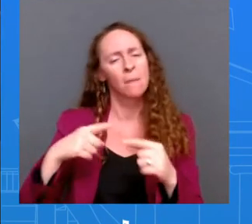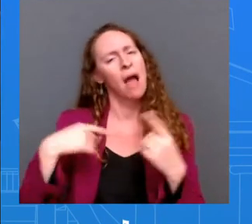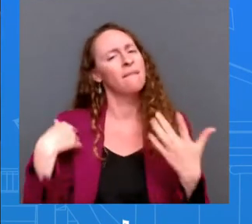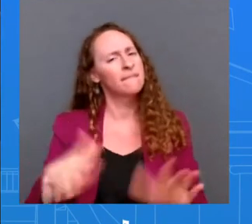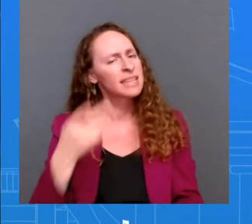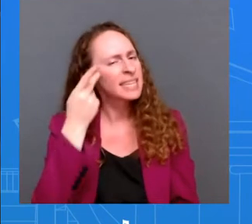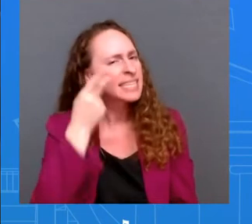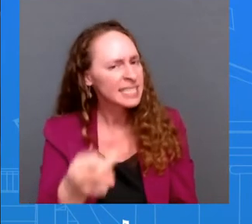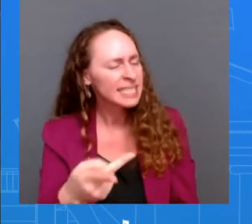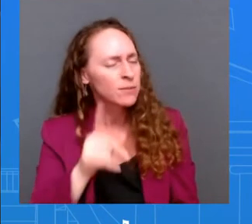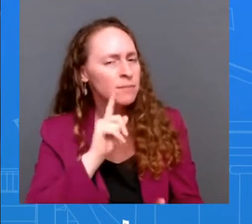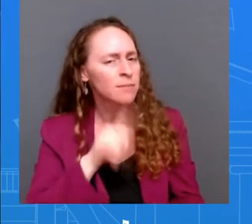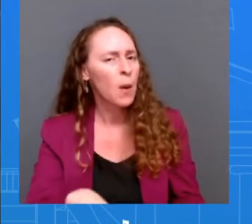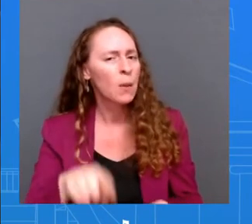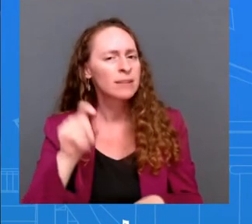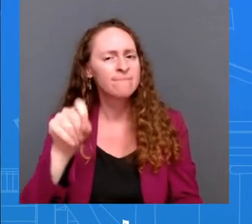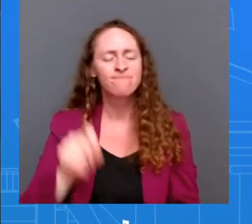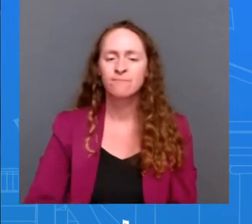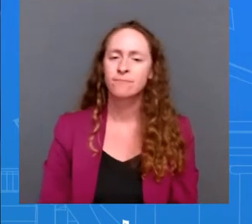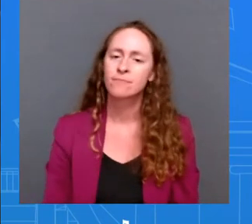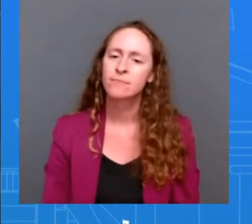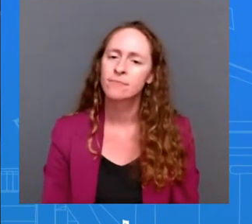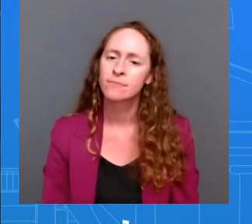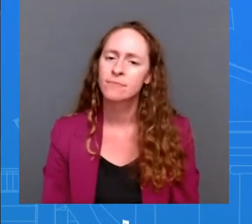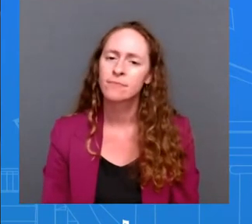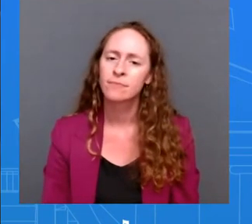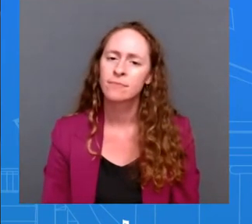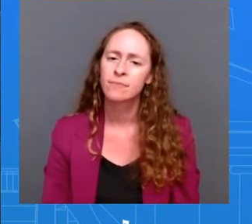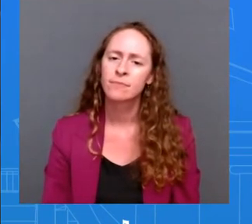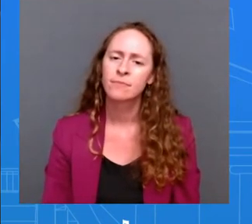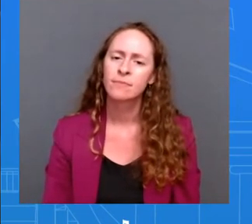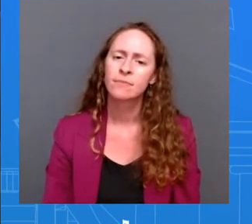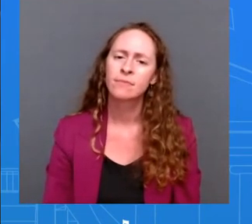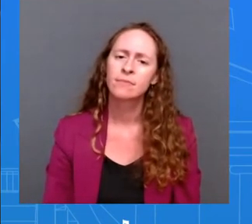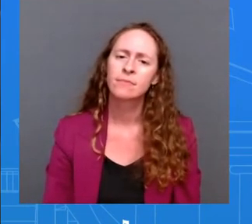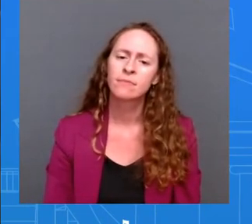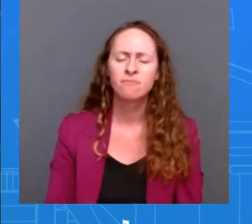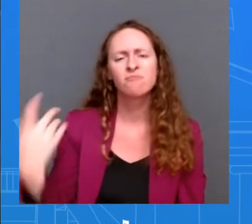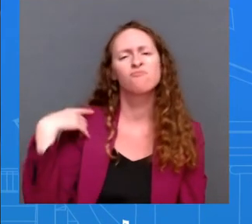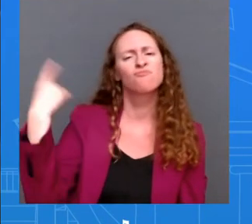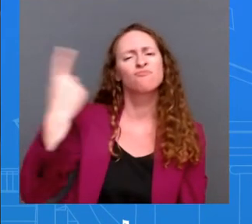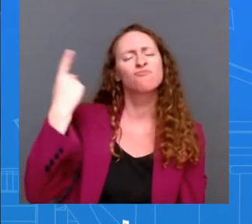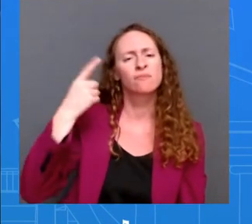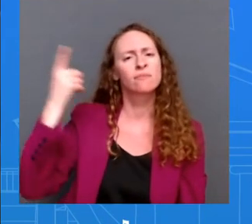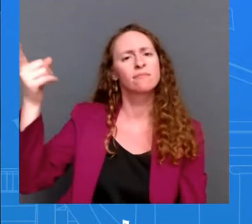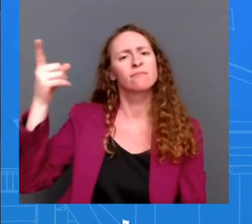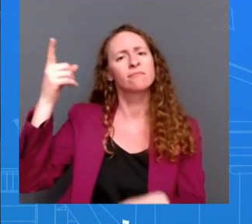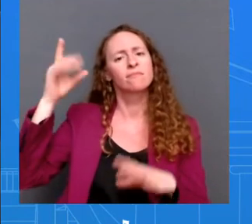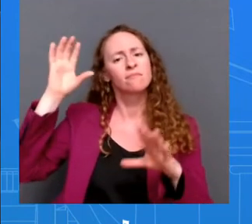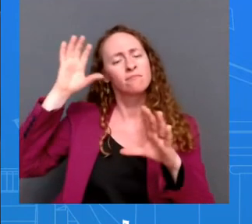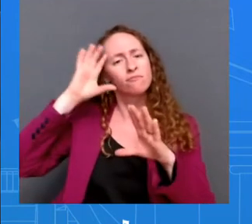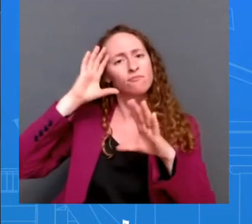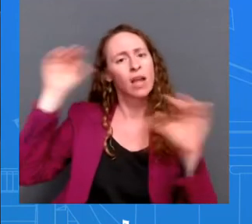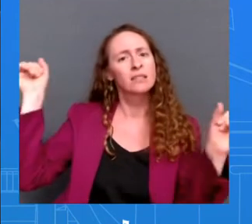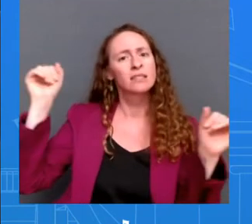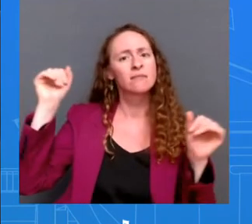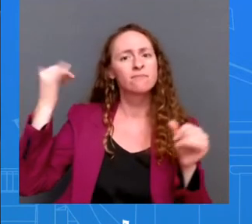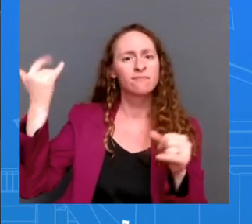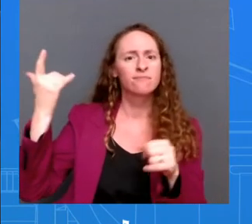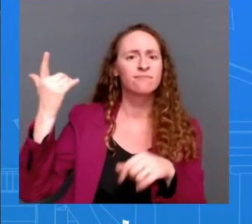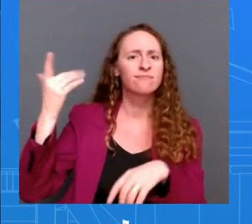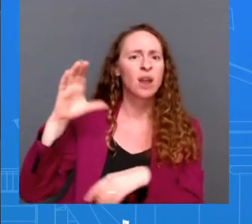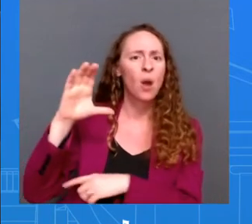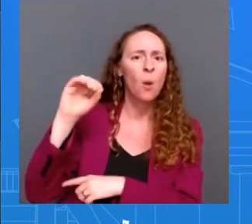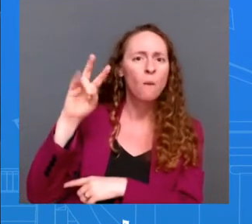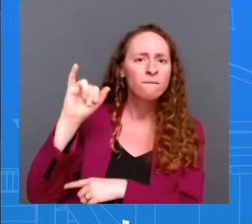president's own COVID protocols. As soon as he tests negative, is he fully free from isolation, or is there,